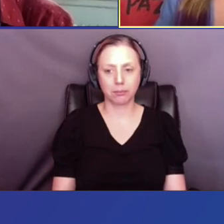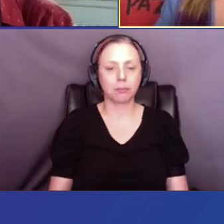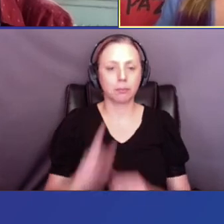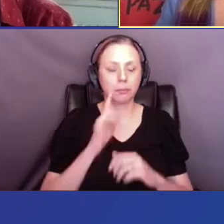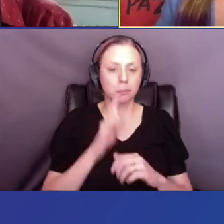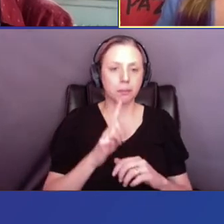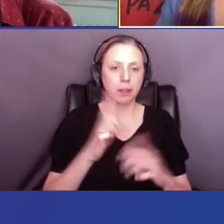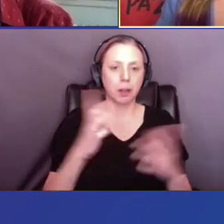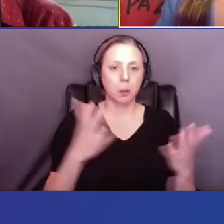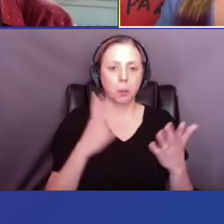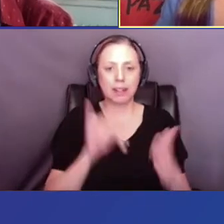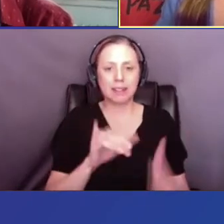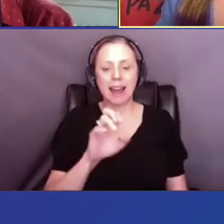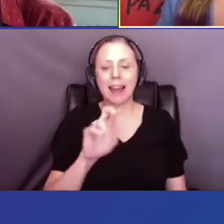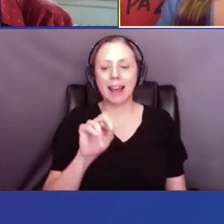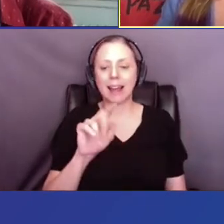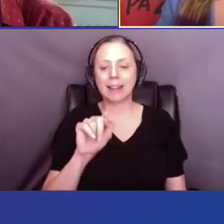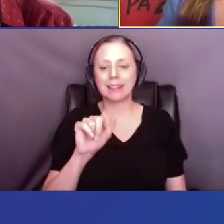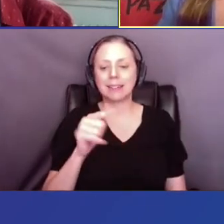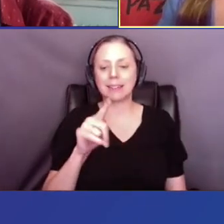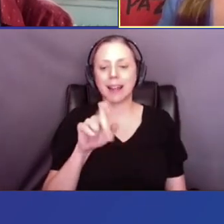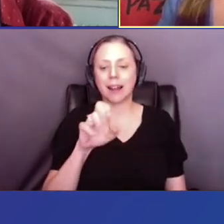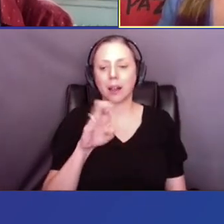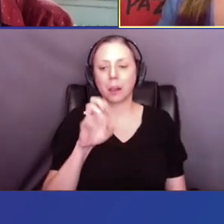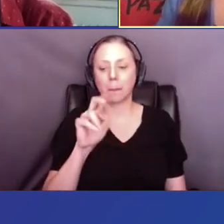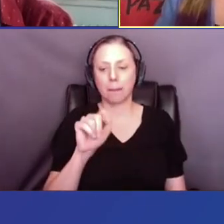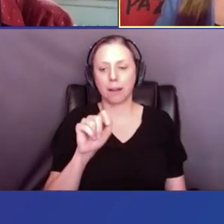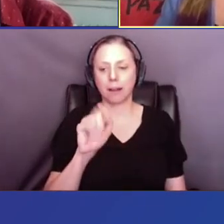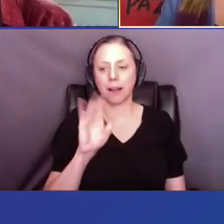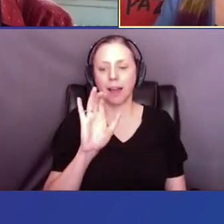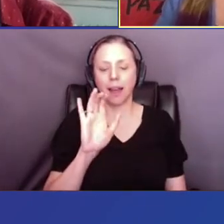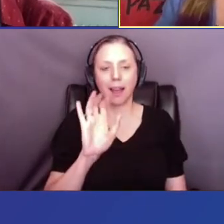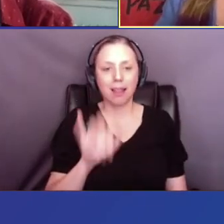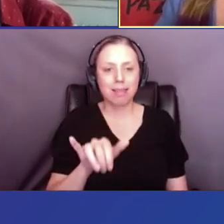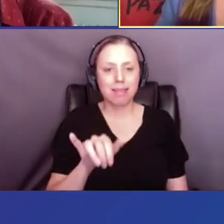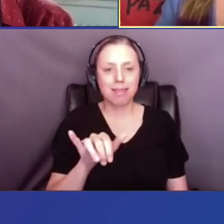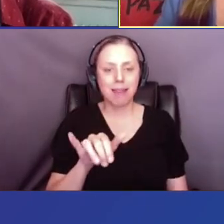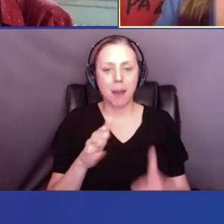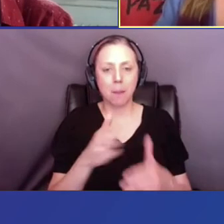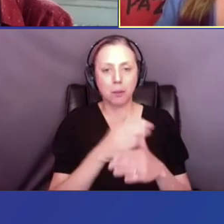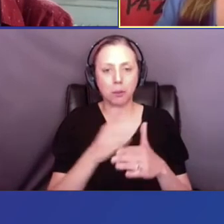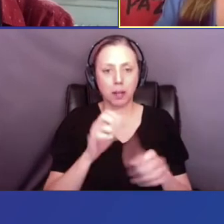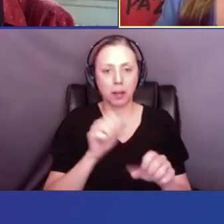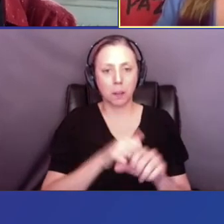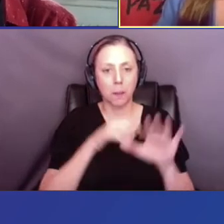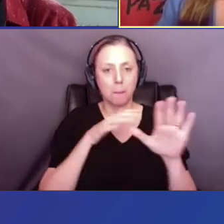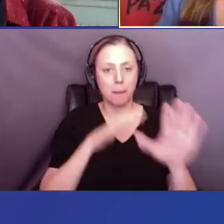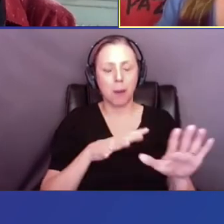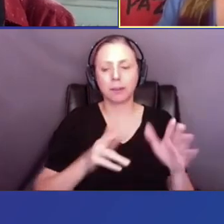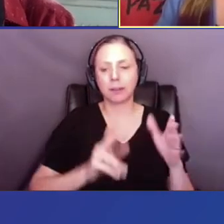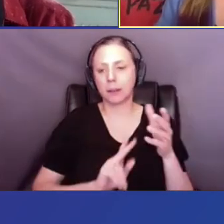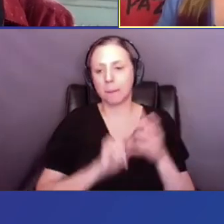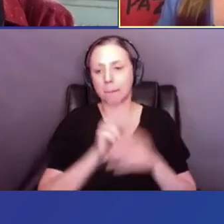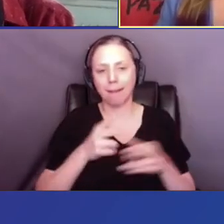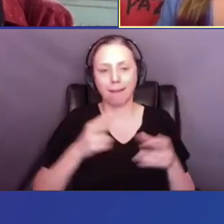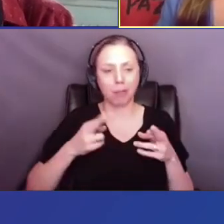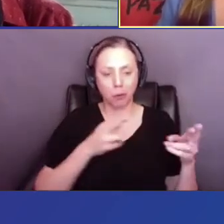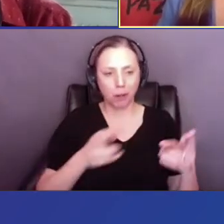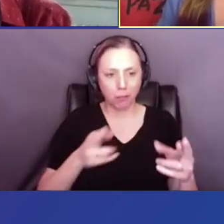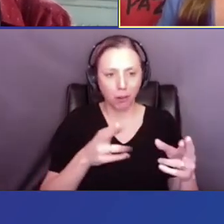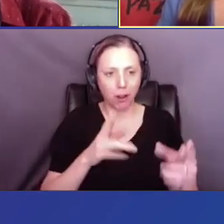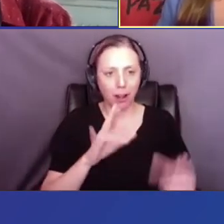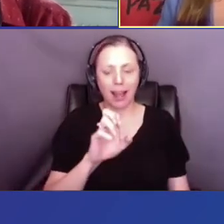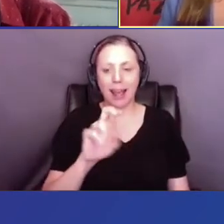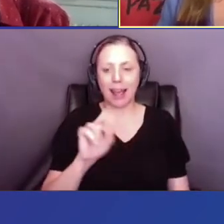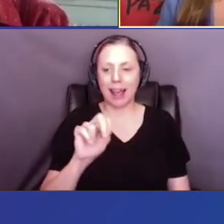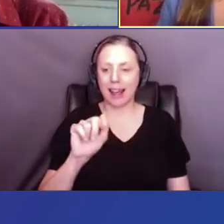I heard right in the end, the entanglement between the mountain, the plants, the river, and the entanglement of